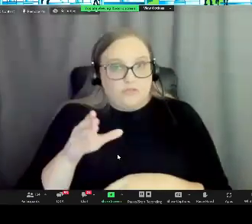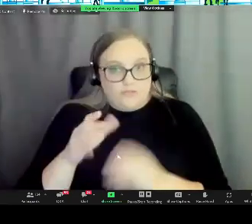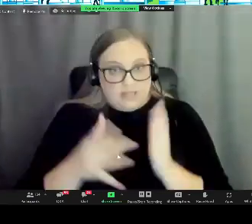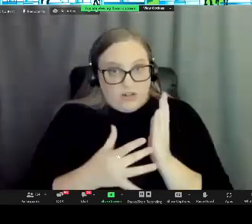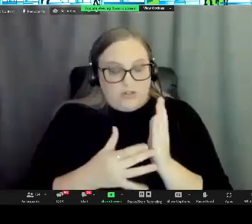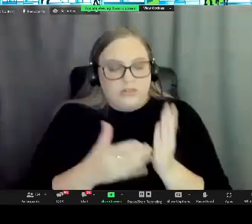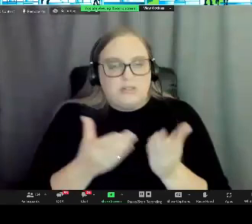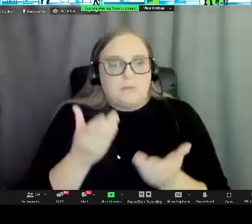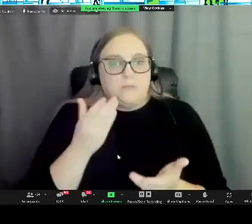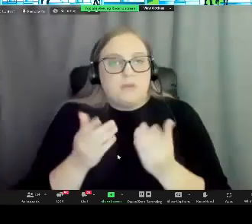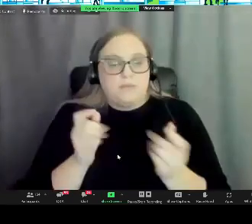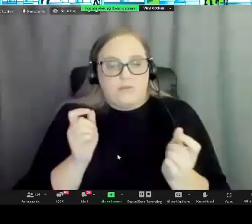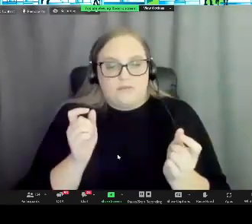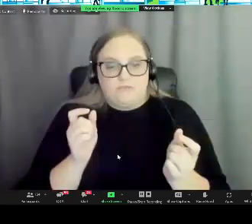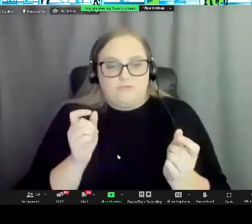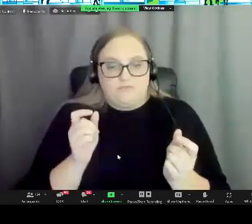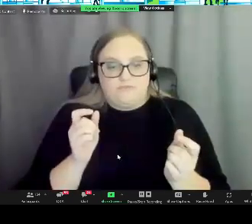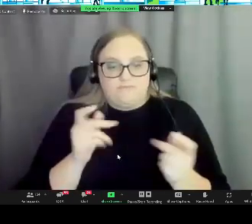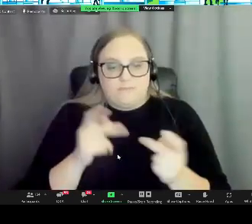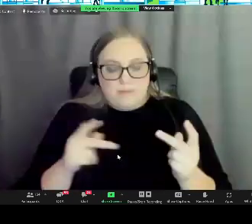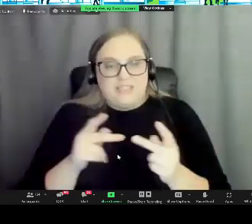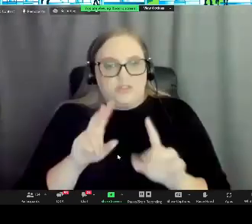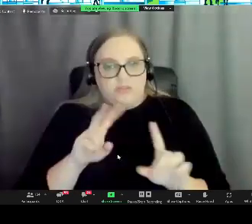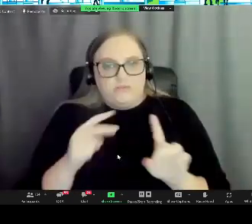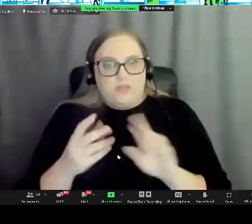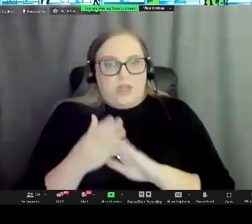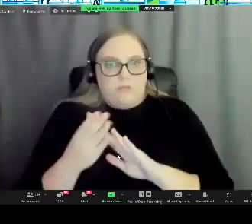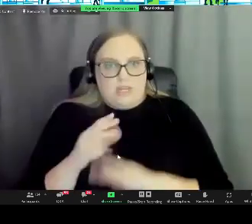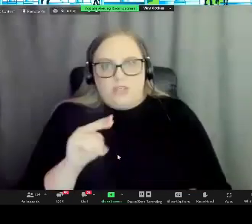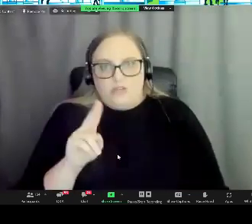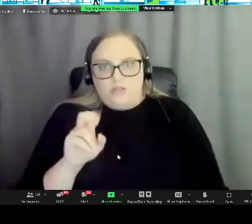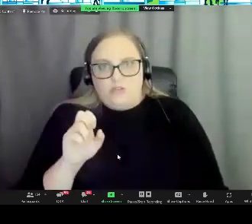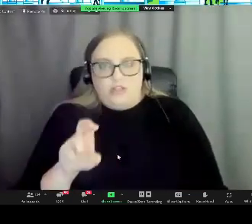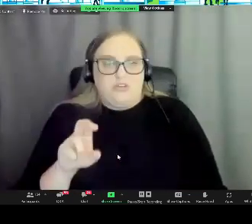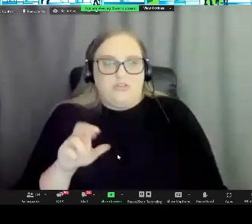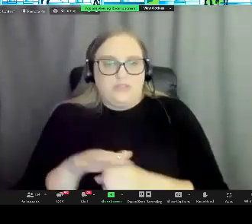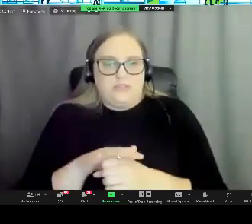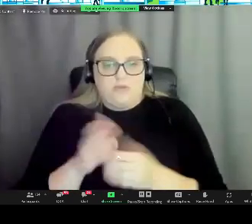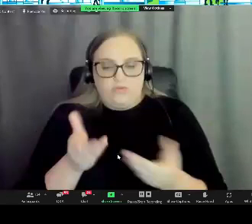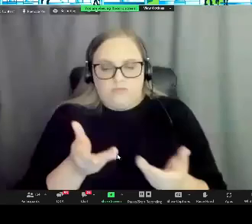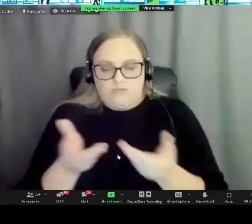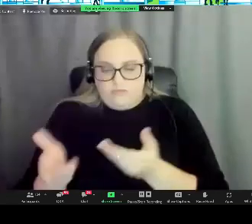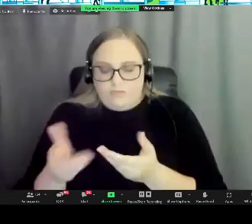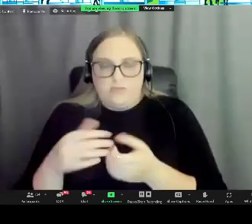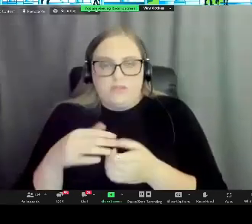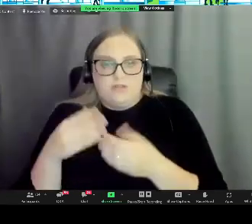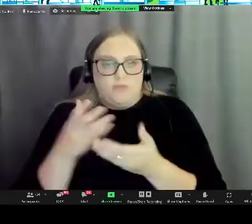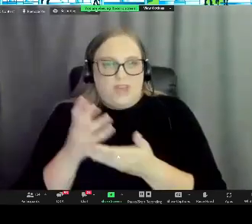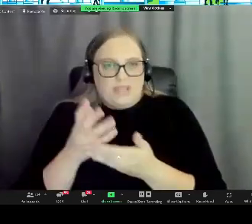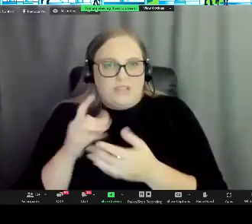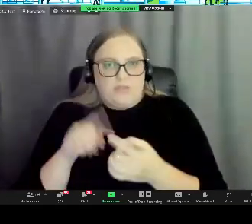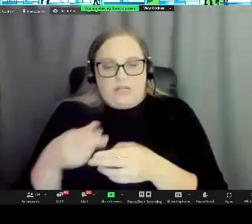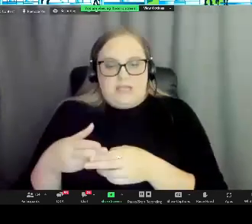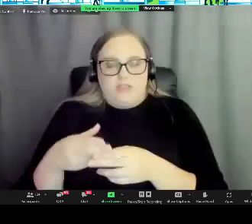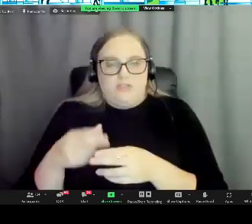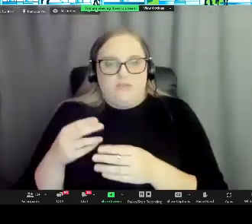position where a operating nuclear site will ship its waste to an interim site and have its storage and do